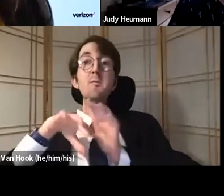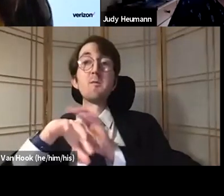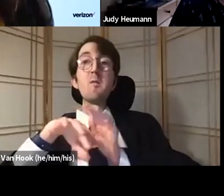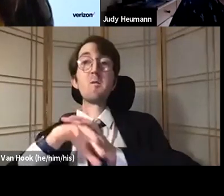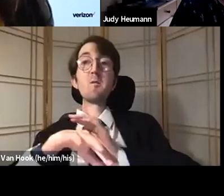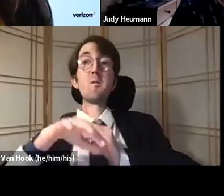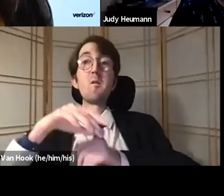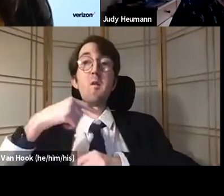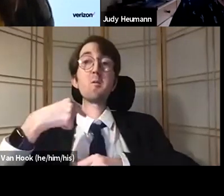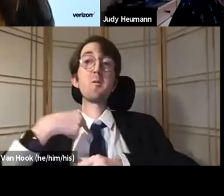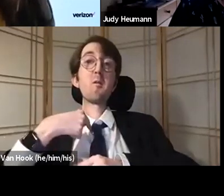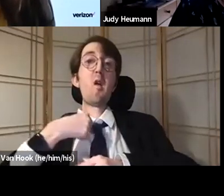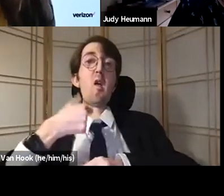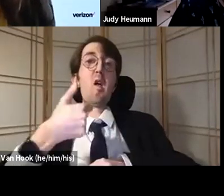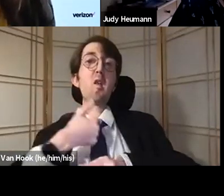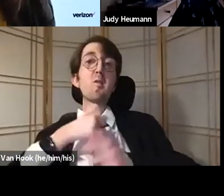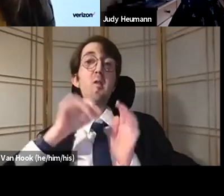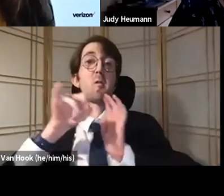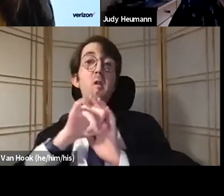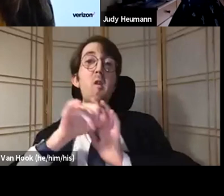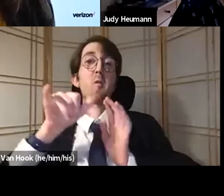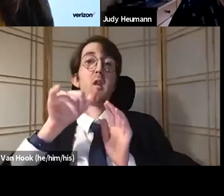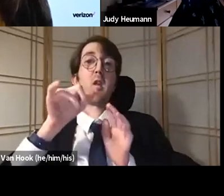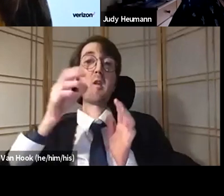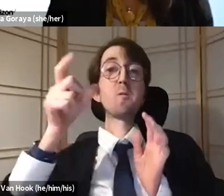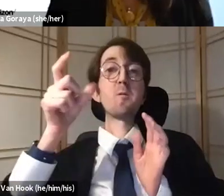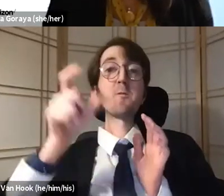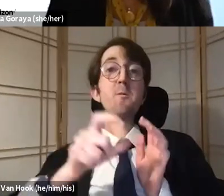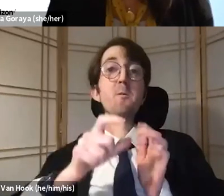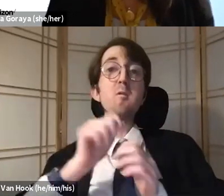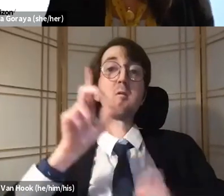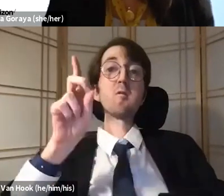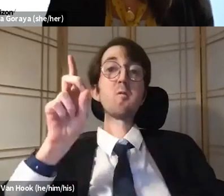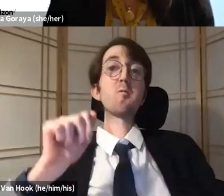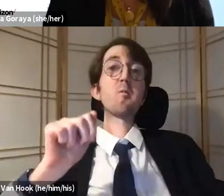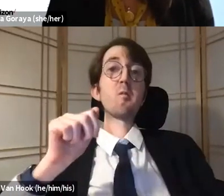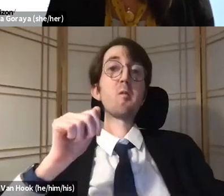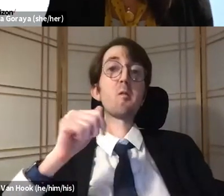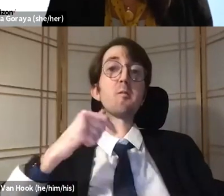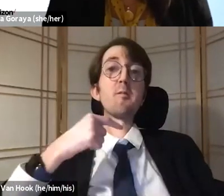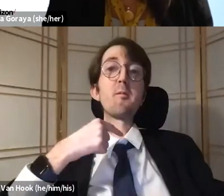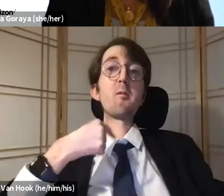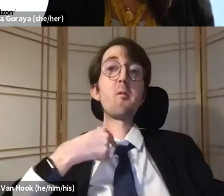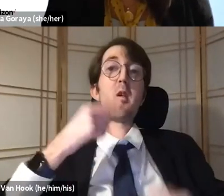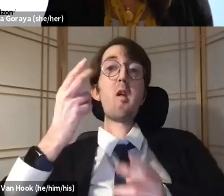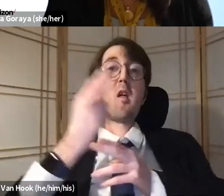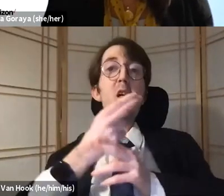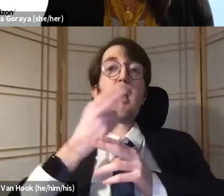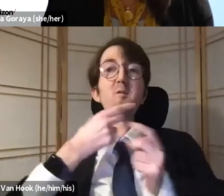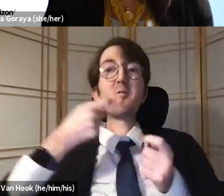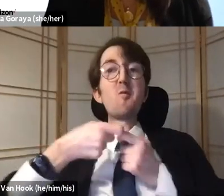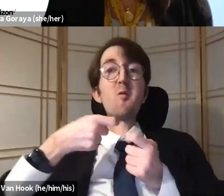Association co-directors of accessibility. And I myself identify as a person with a